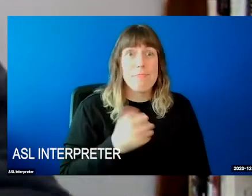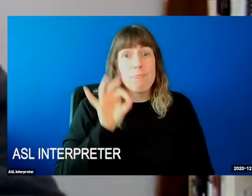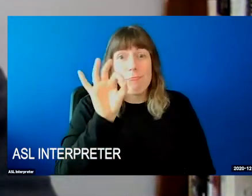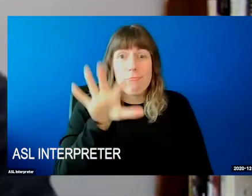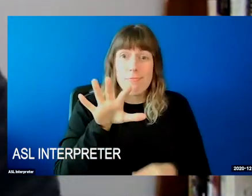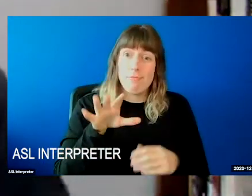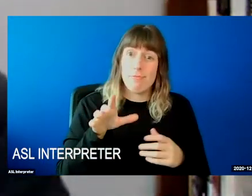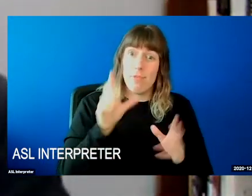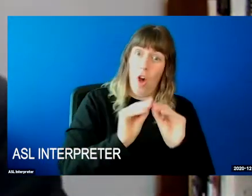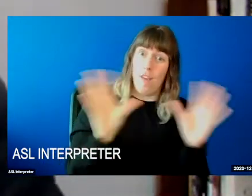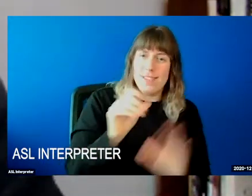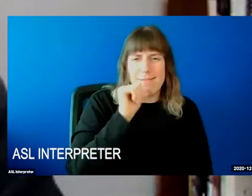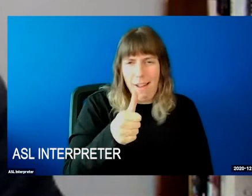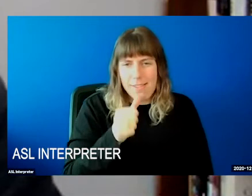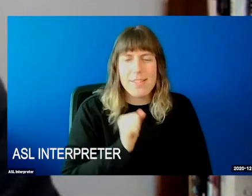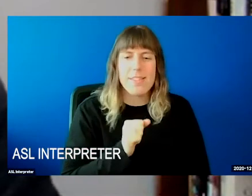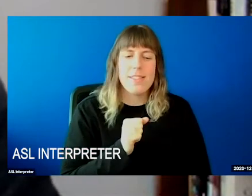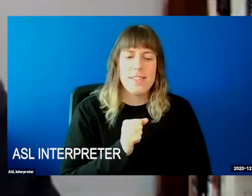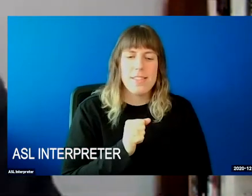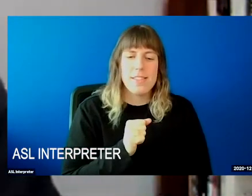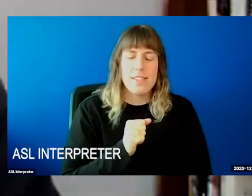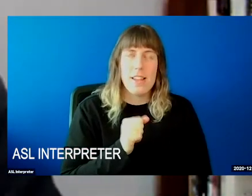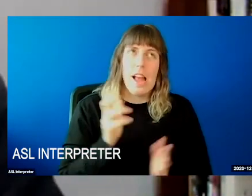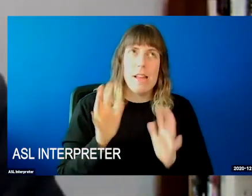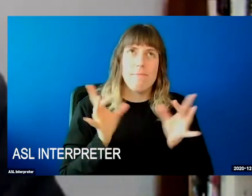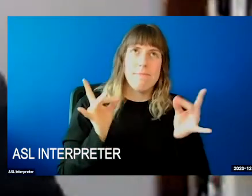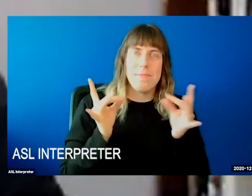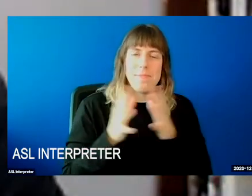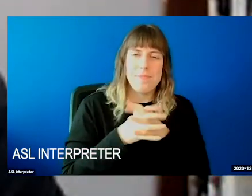obvious, is I'm not sure it's about the power of it. Well,